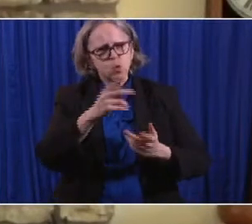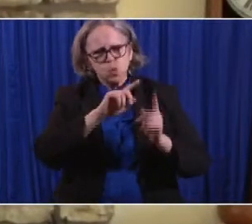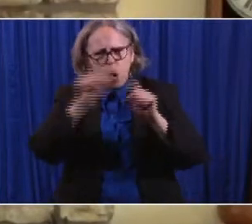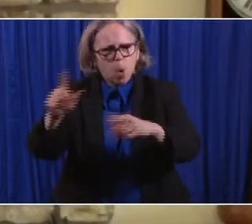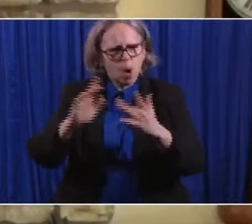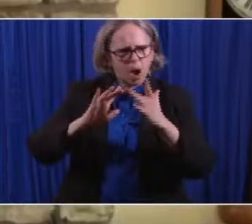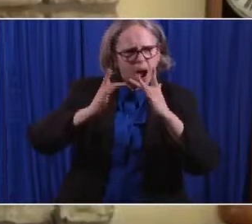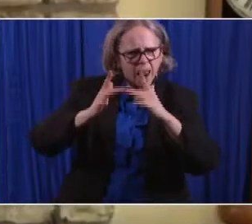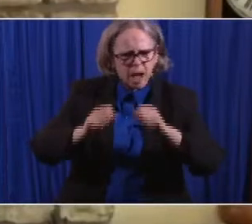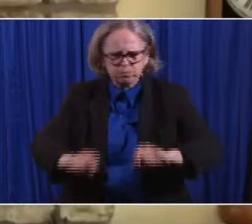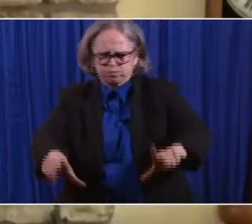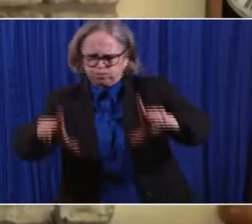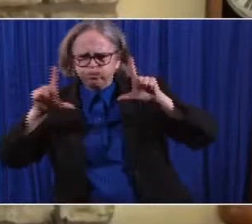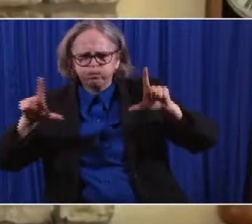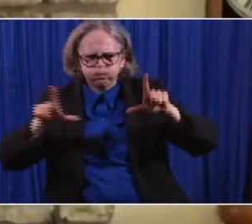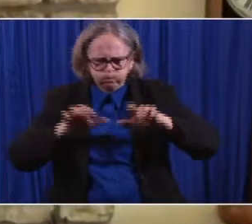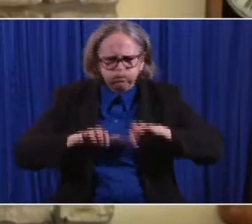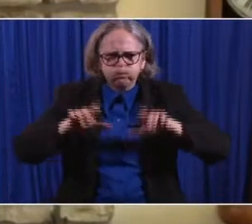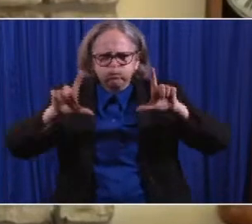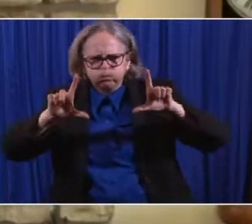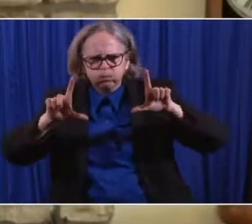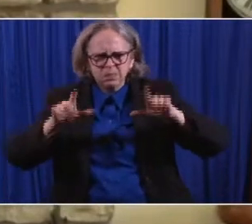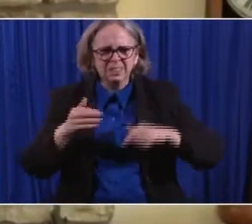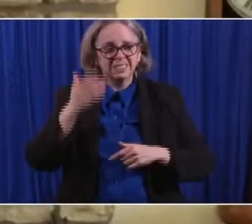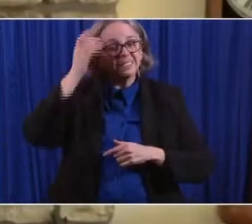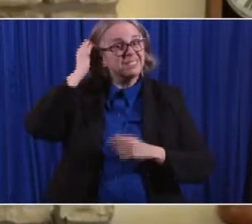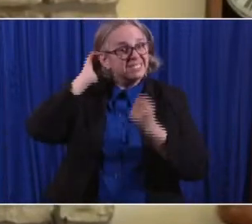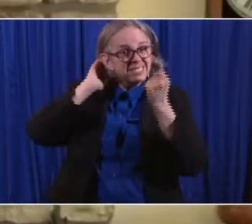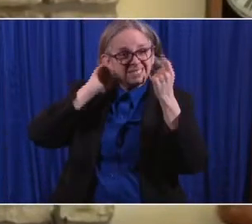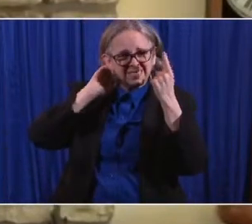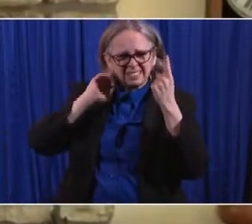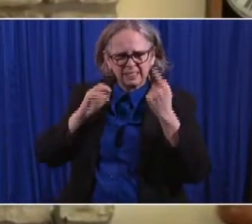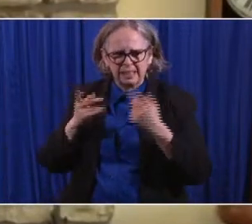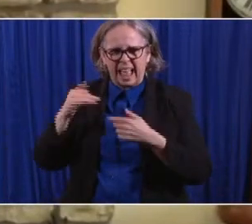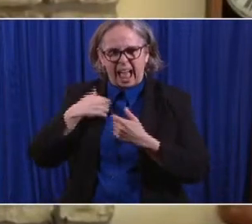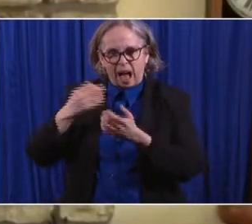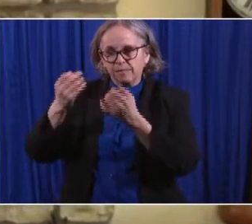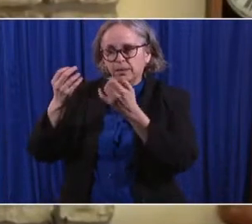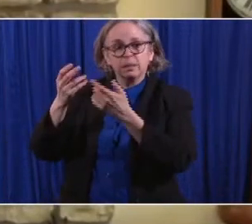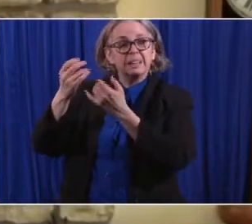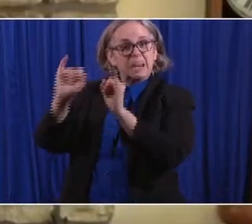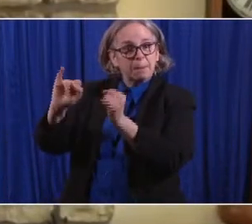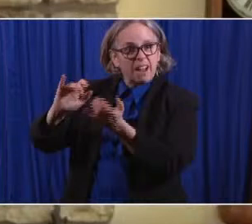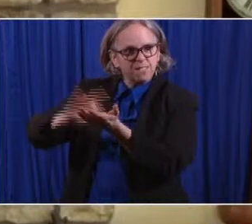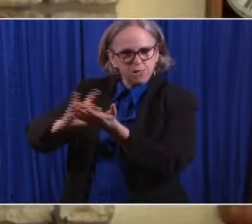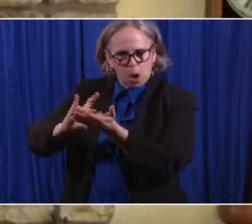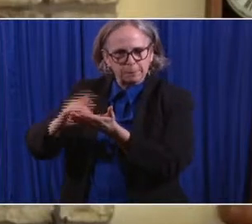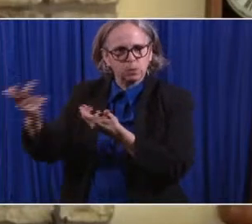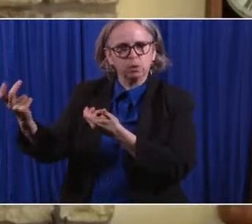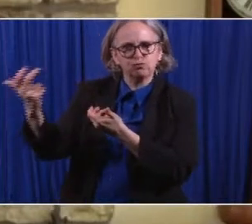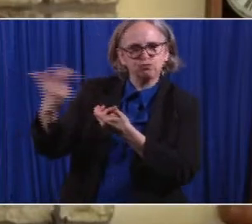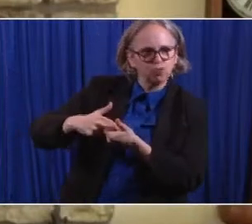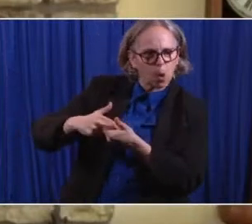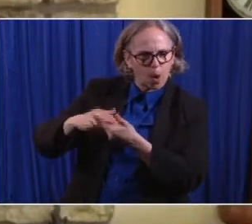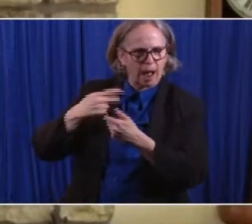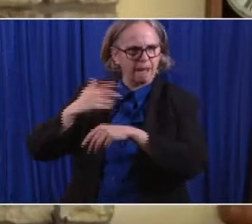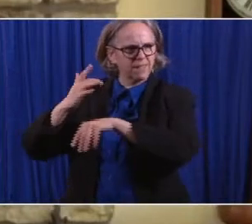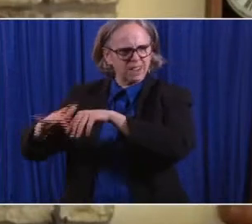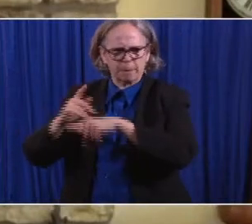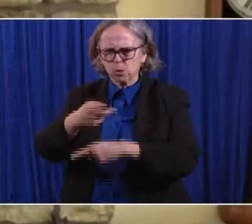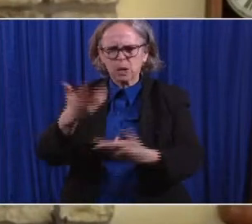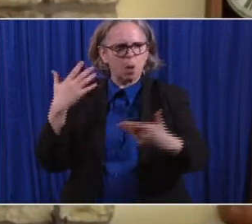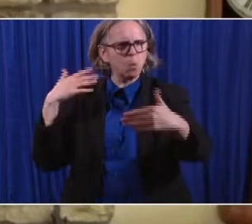over 200 new local pharmacies, our locally independent pharmacies, you could walk in to those in your